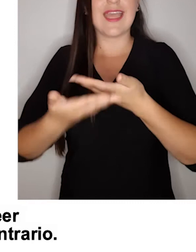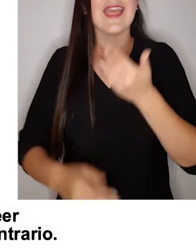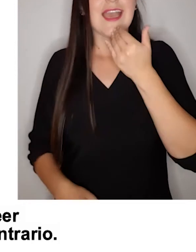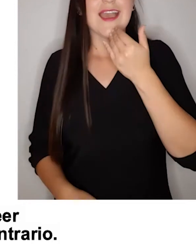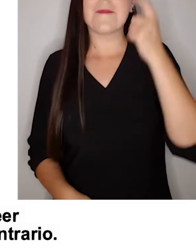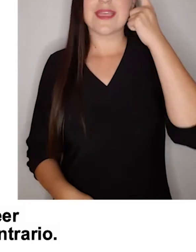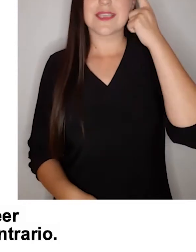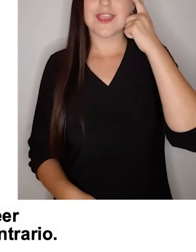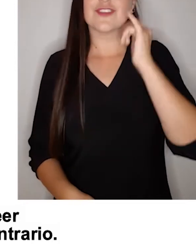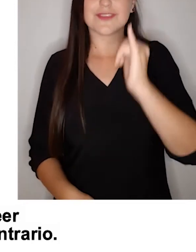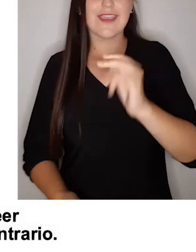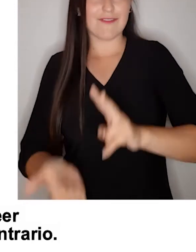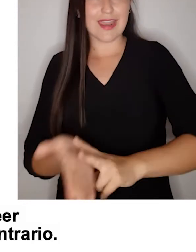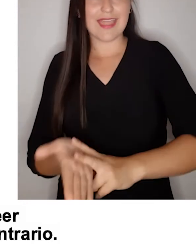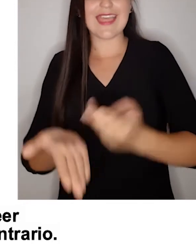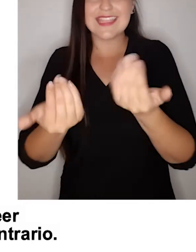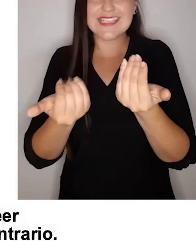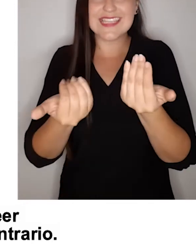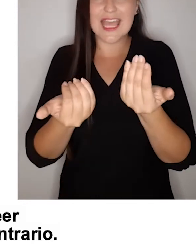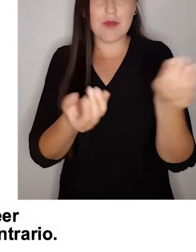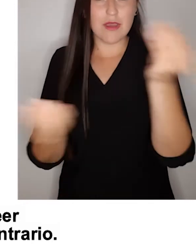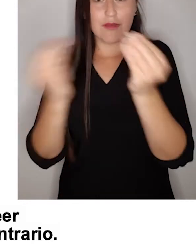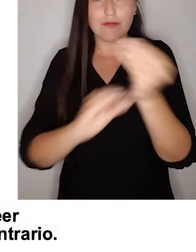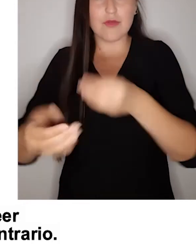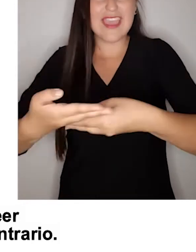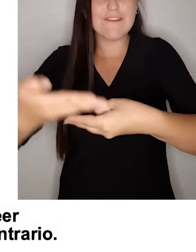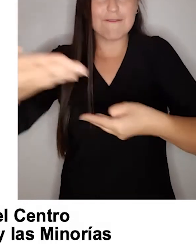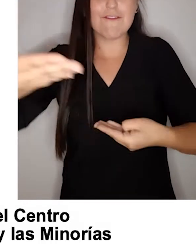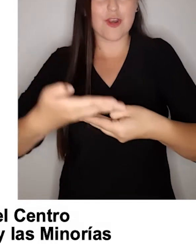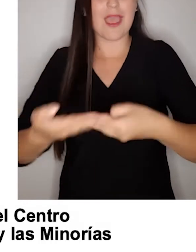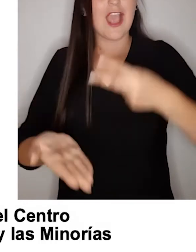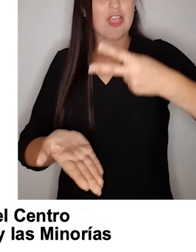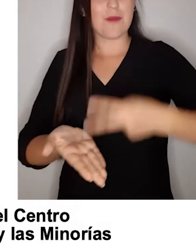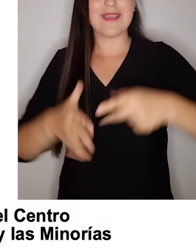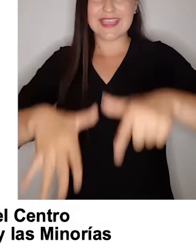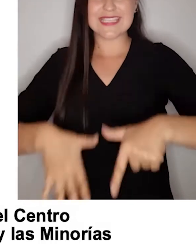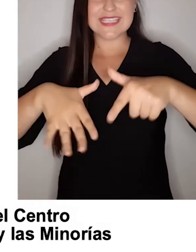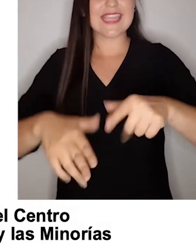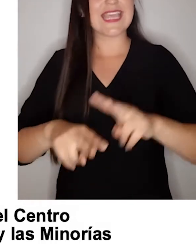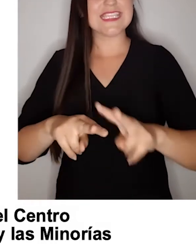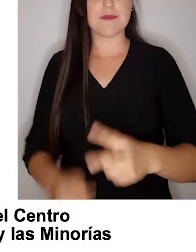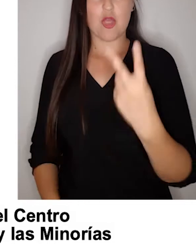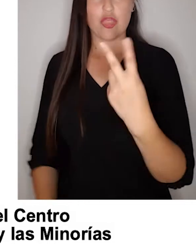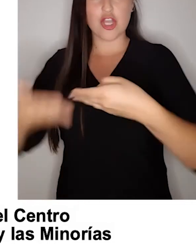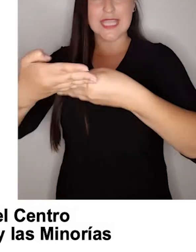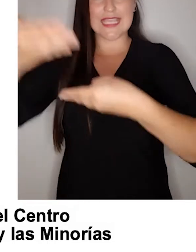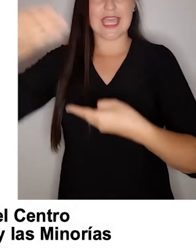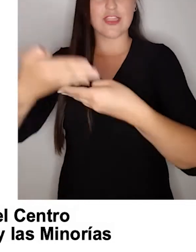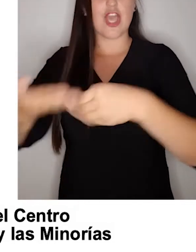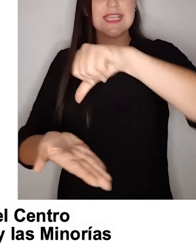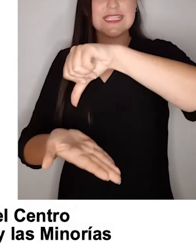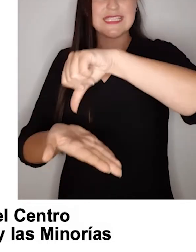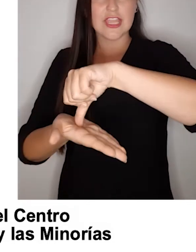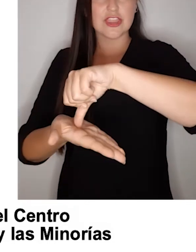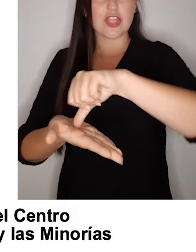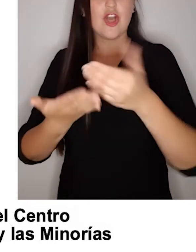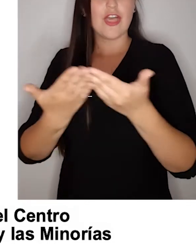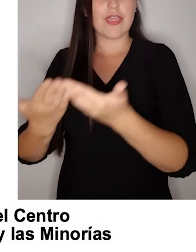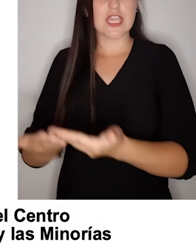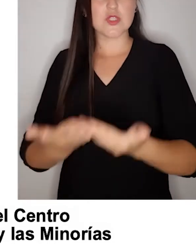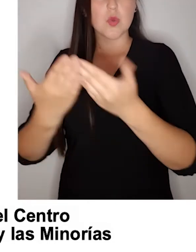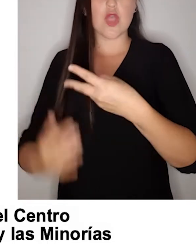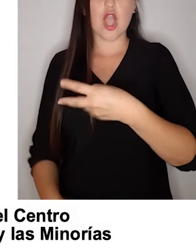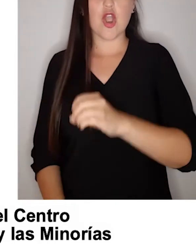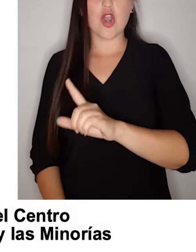recent reports that show us otherwise. In 2017, we had two reports, one from the Norwegian